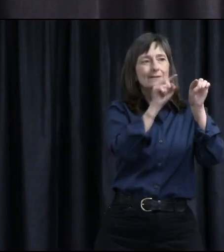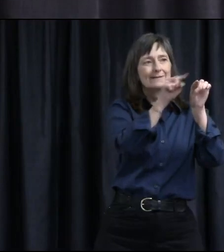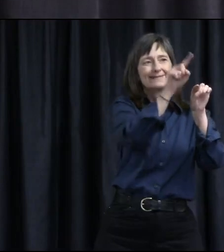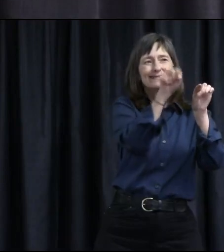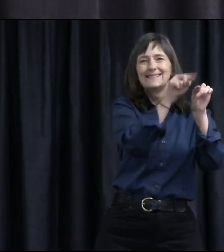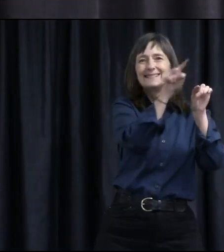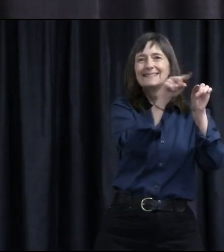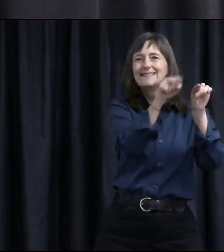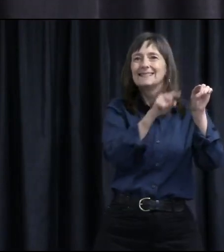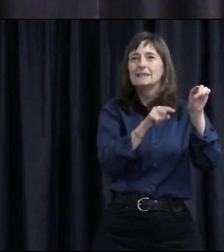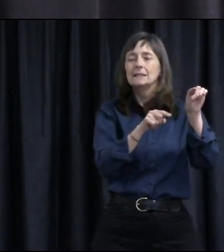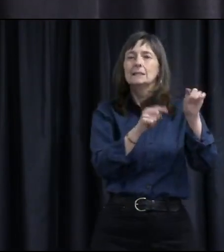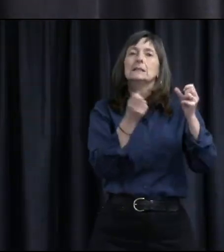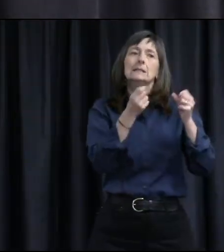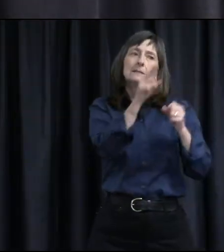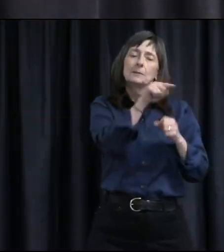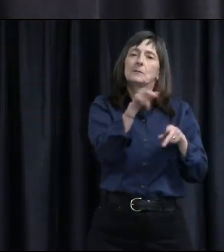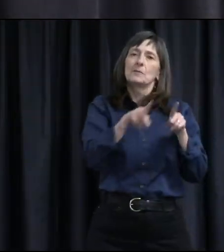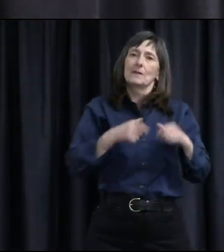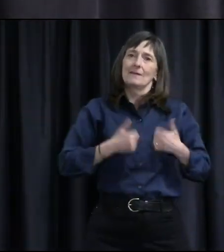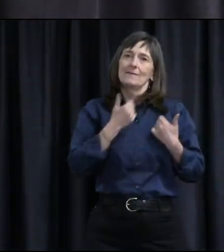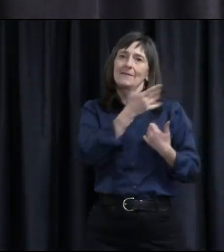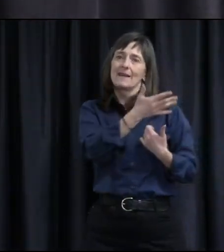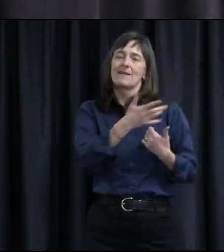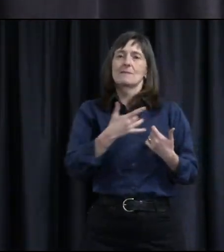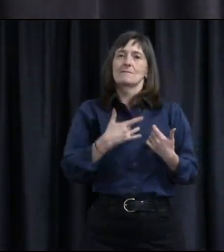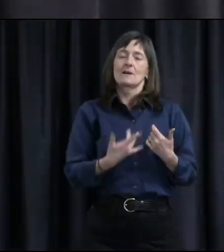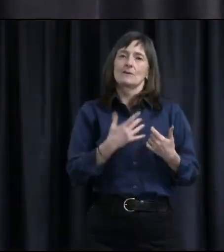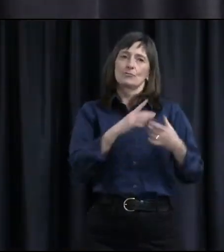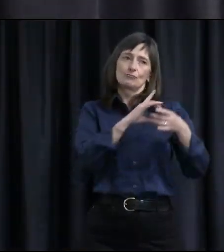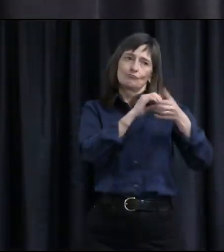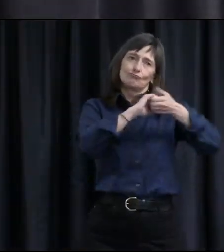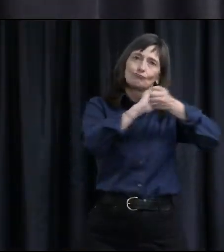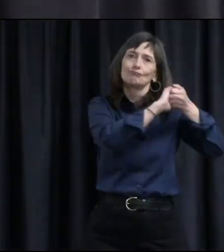both socially and economically integrated into our province.